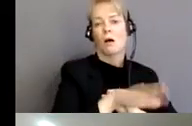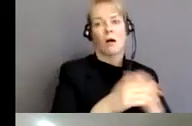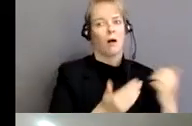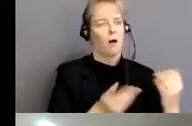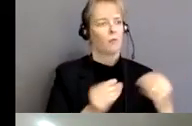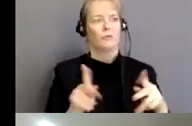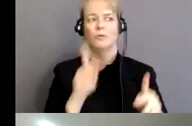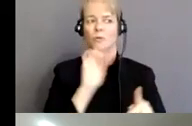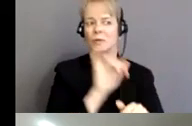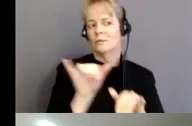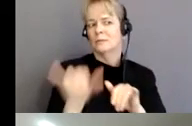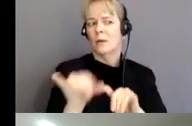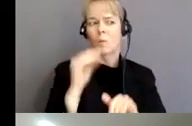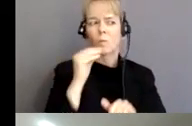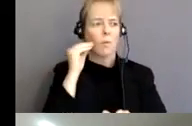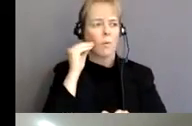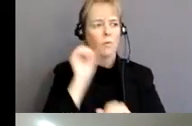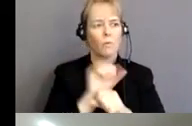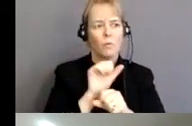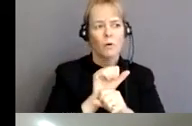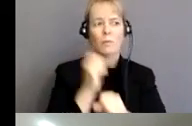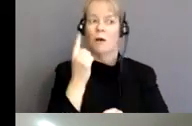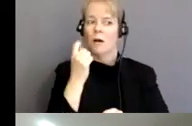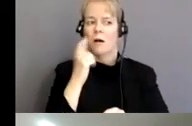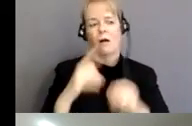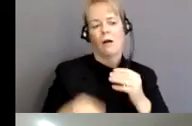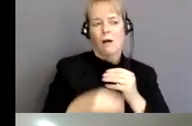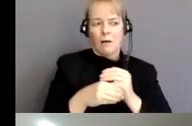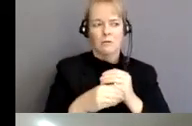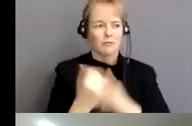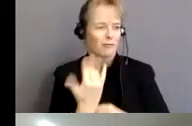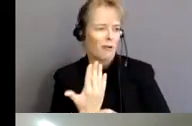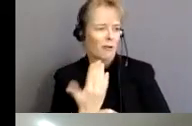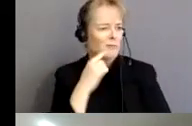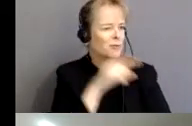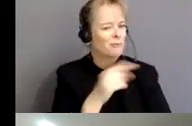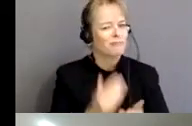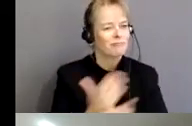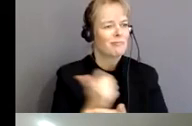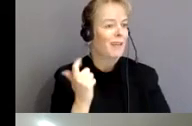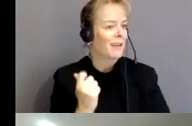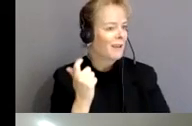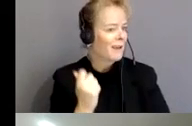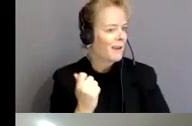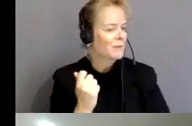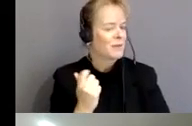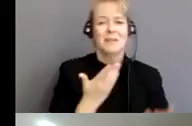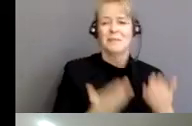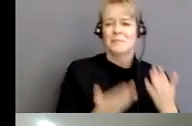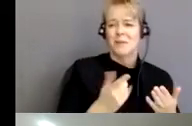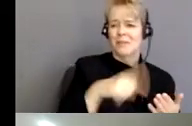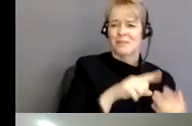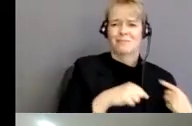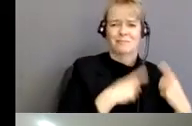opportunity to earn some extra income. Maybe they've had, you know, some sort of an interruption in their usual